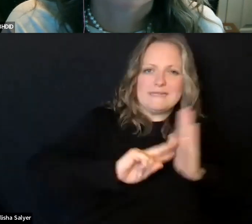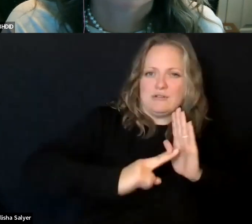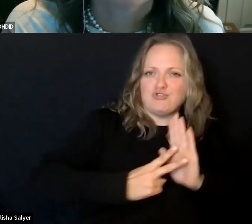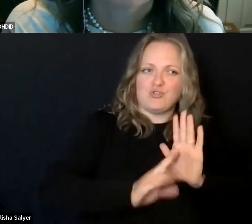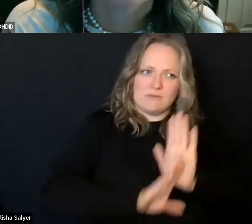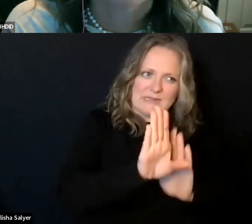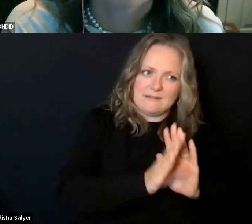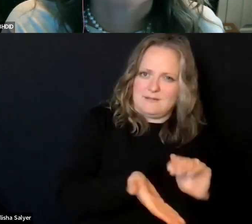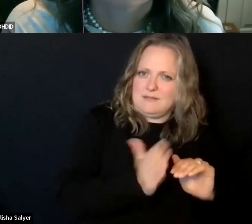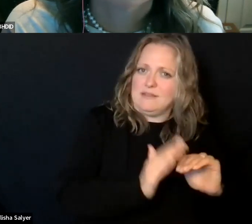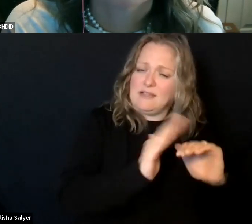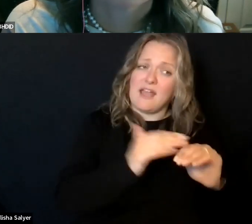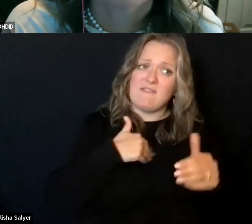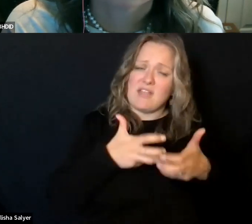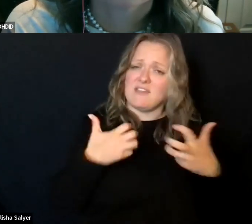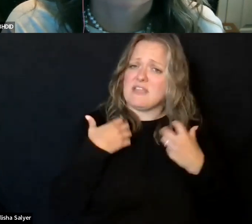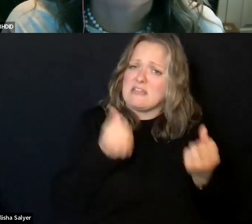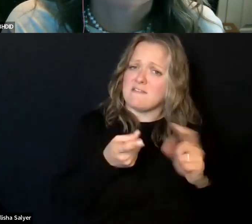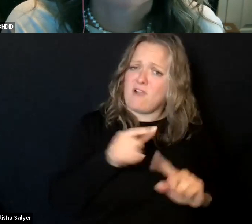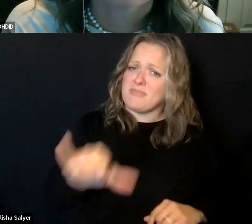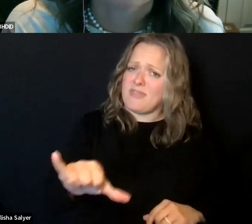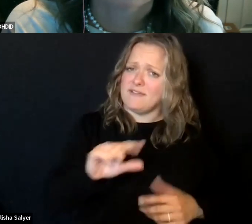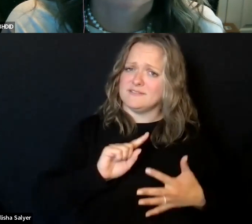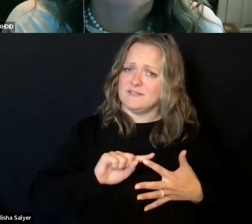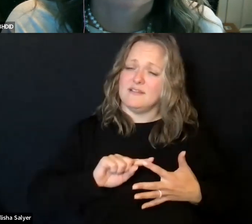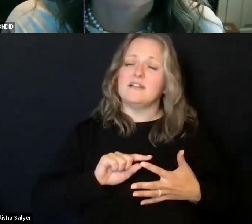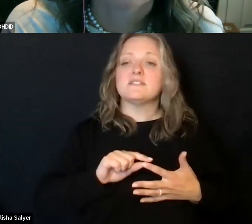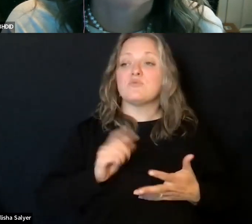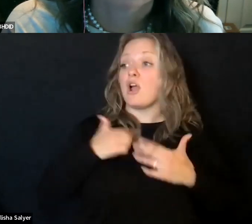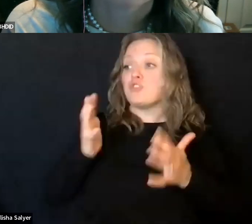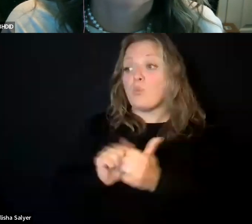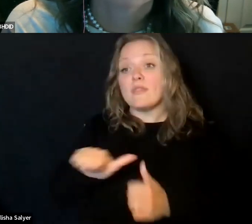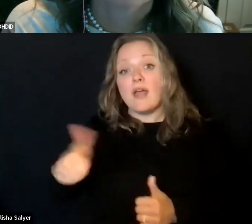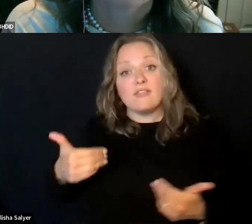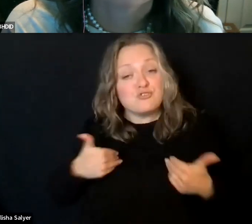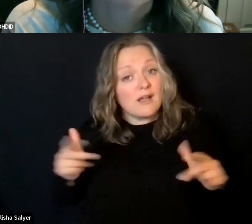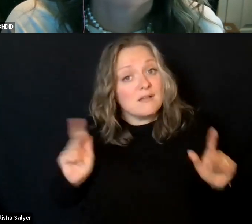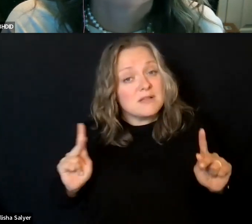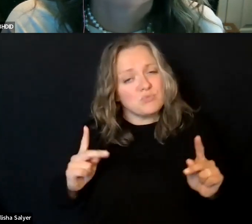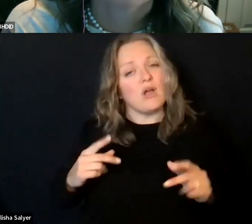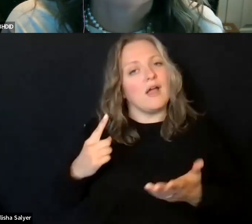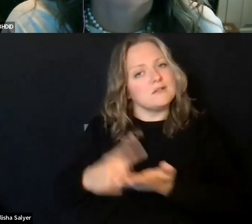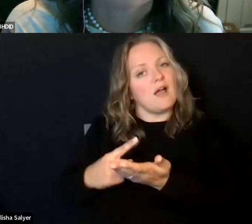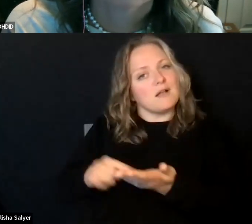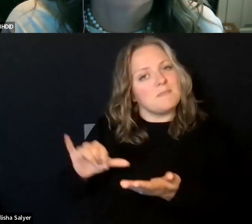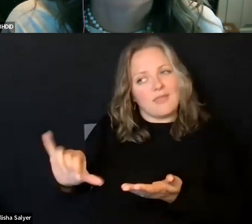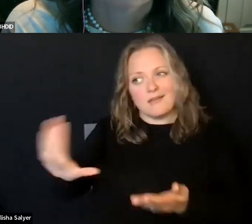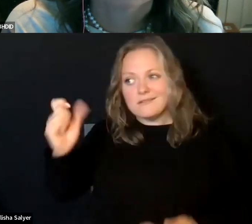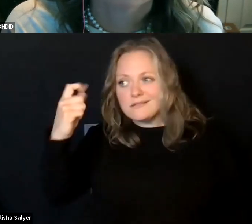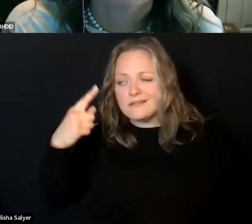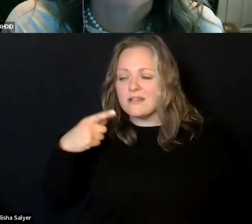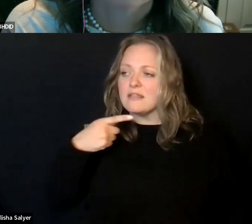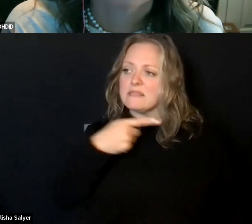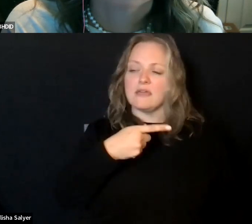healing through that. So when I talk with other youth, that is one thing I always talk about, is just not only how transformational